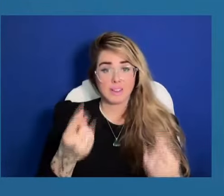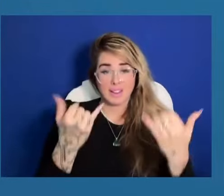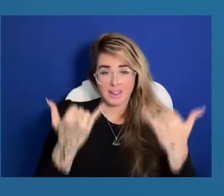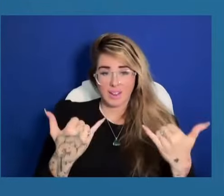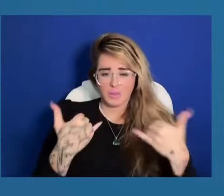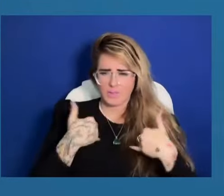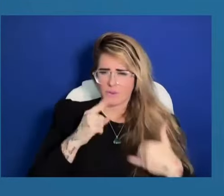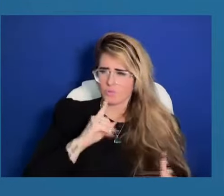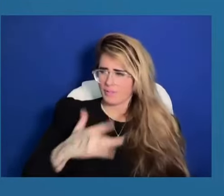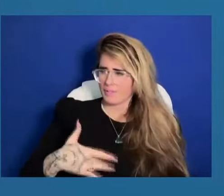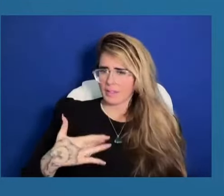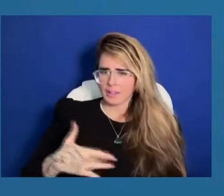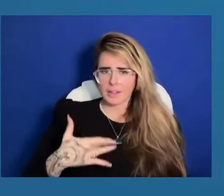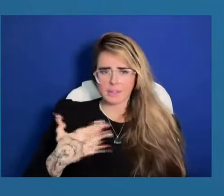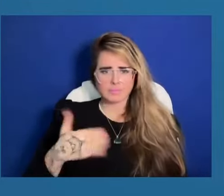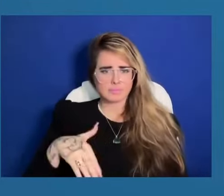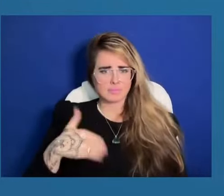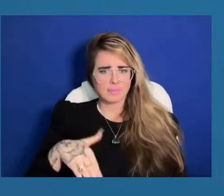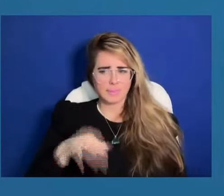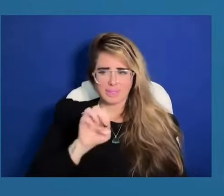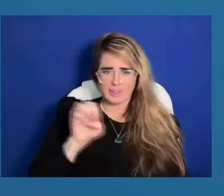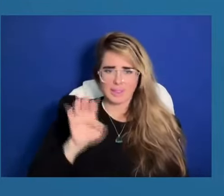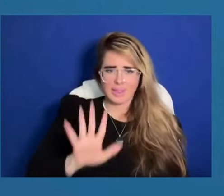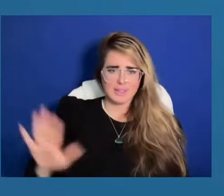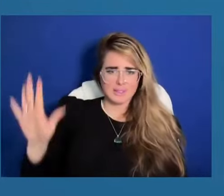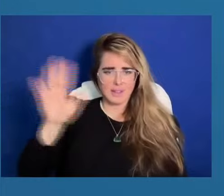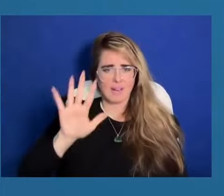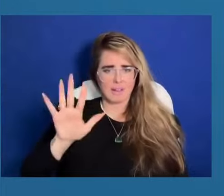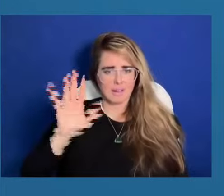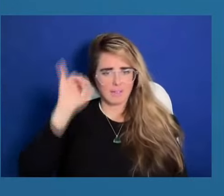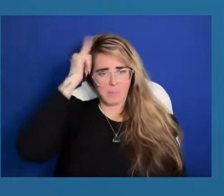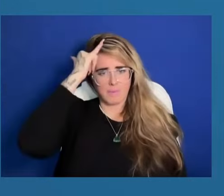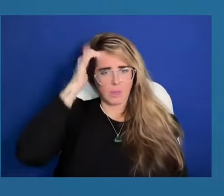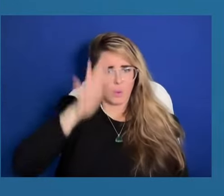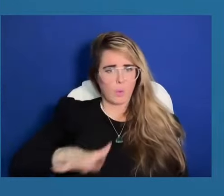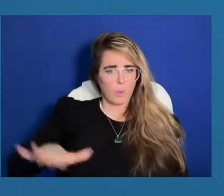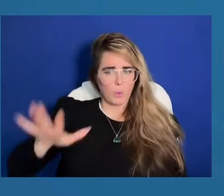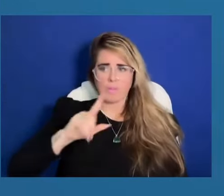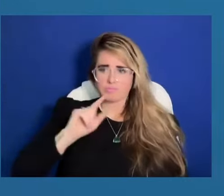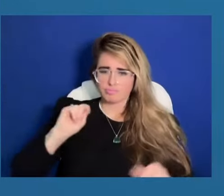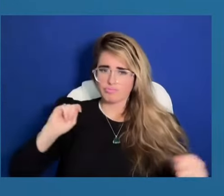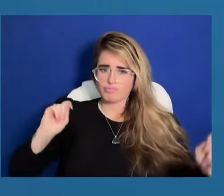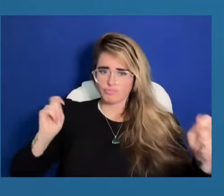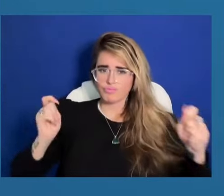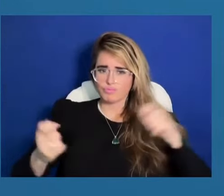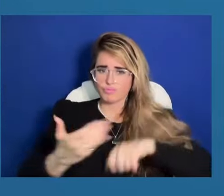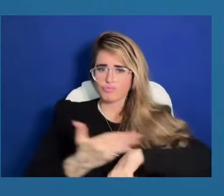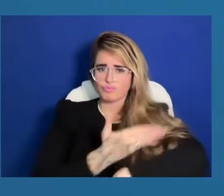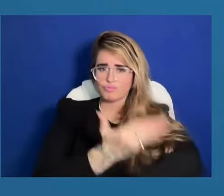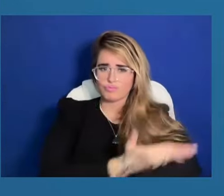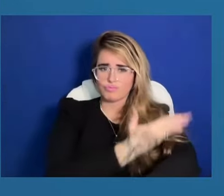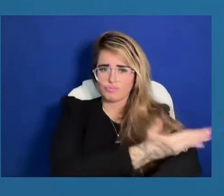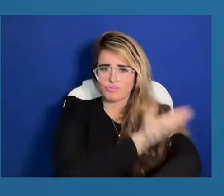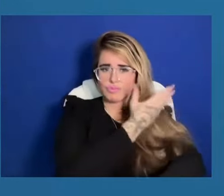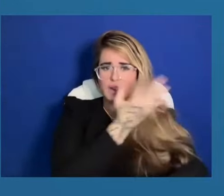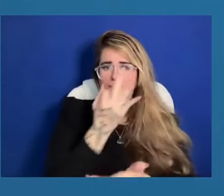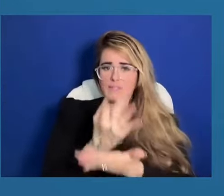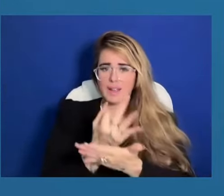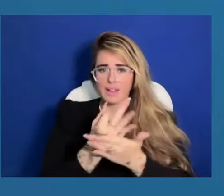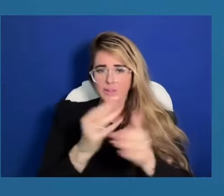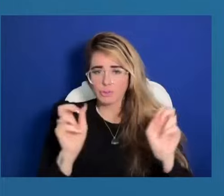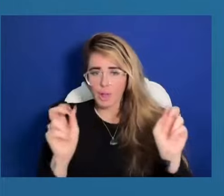sense that the east side of Buffalo is turning around. Financial